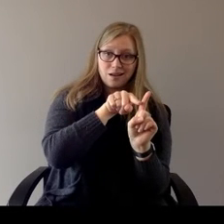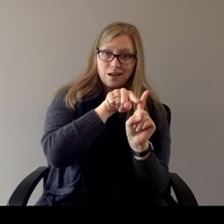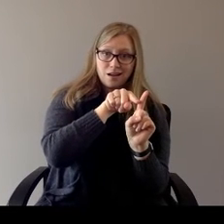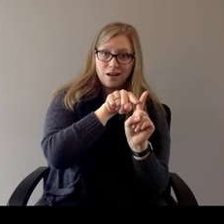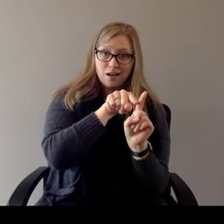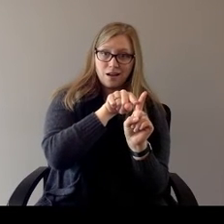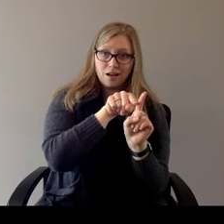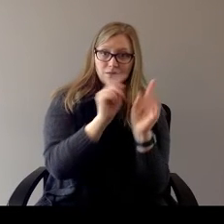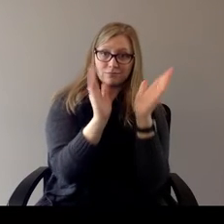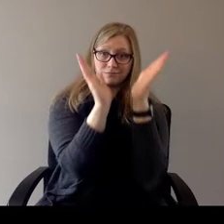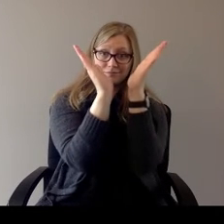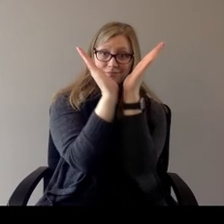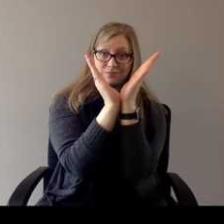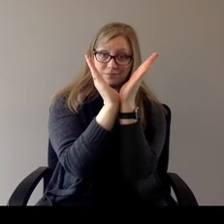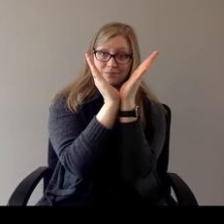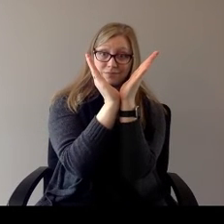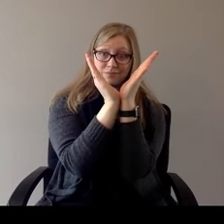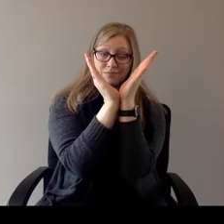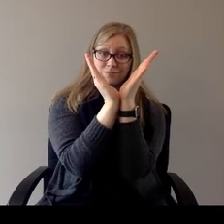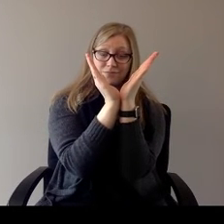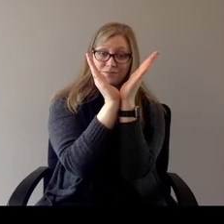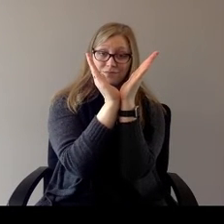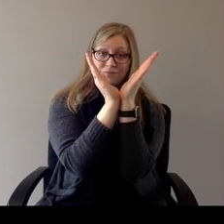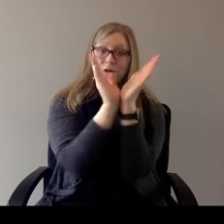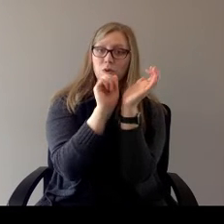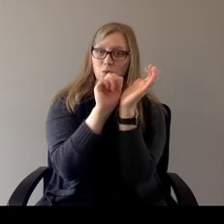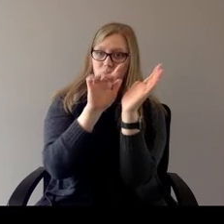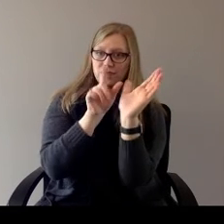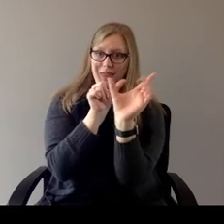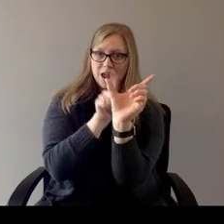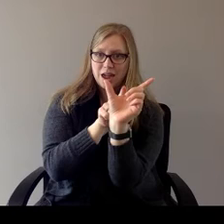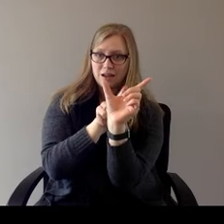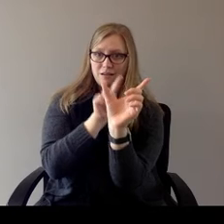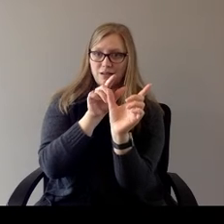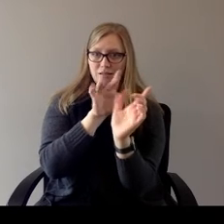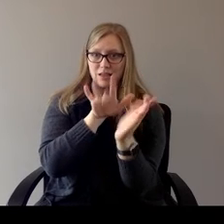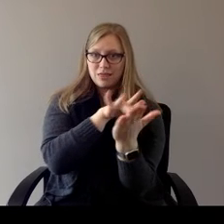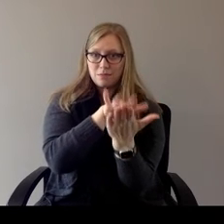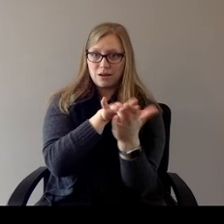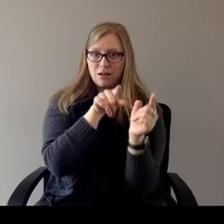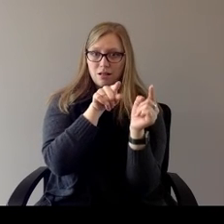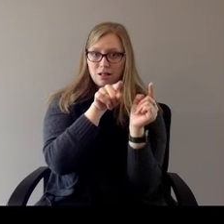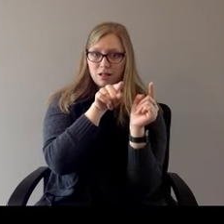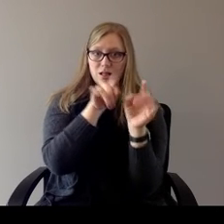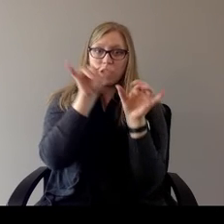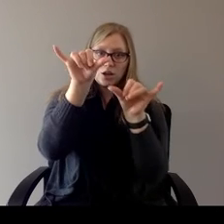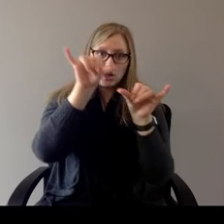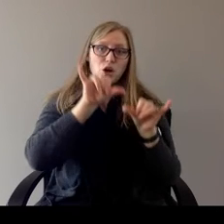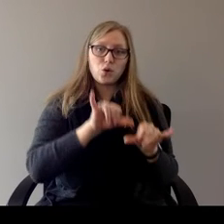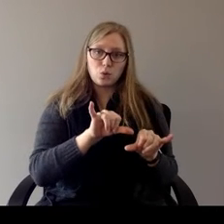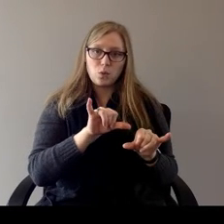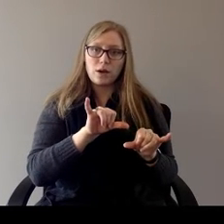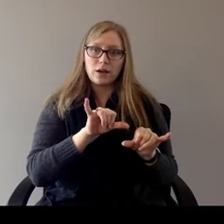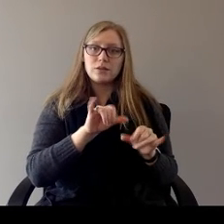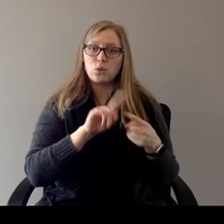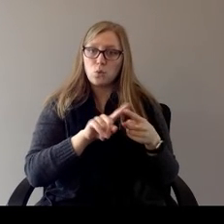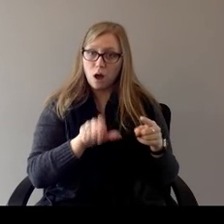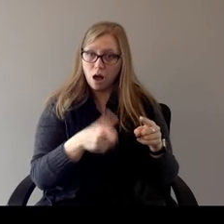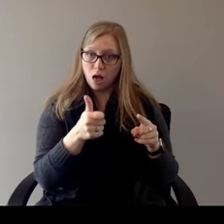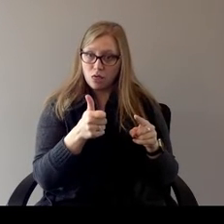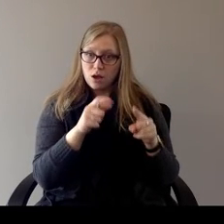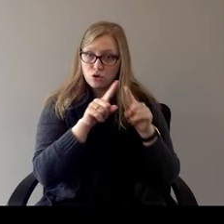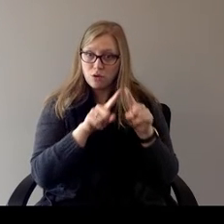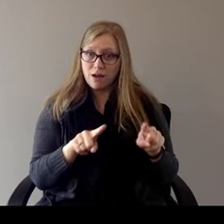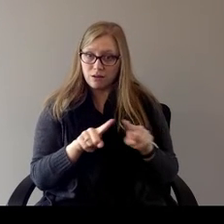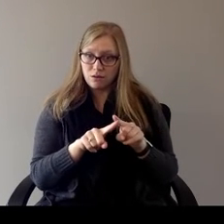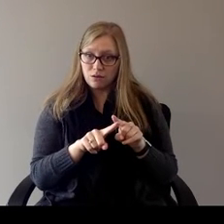same, congruent to the side, the included angle, and the adjacent side. So that's how we're going to explain